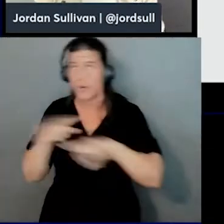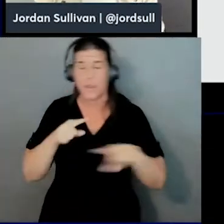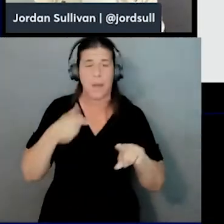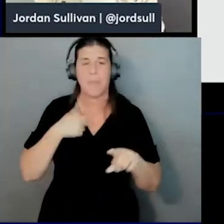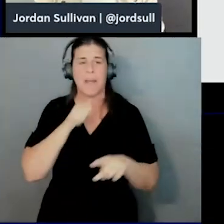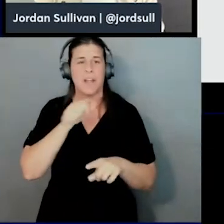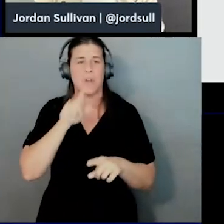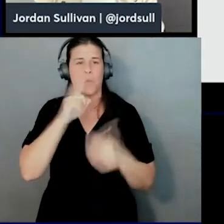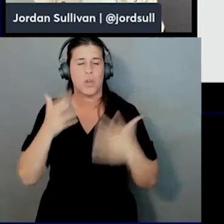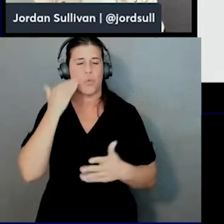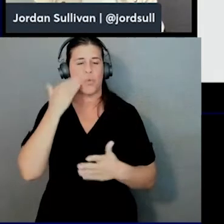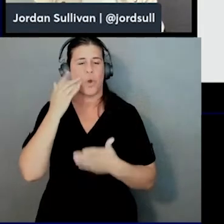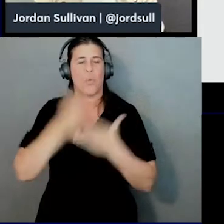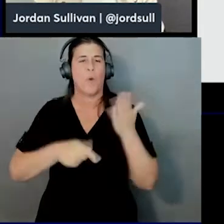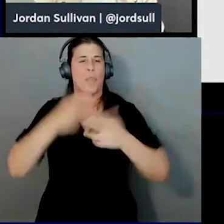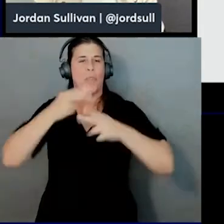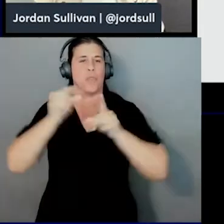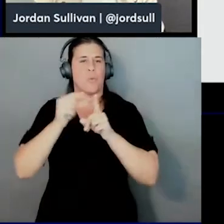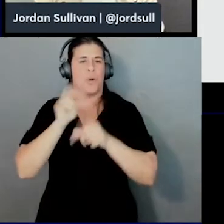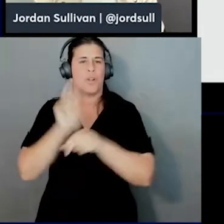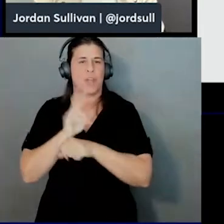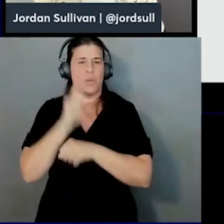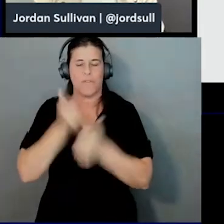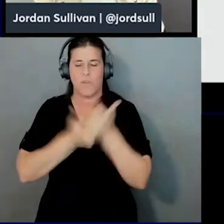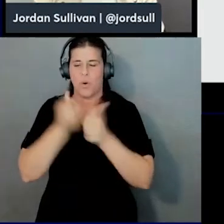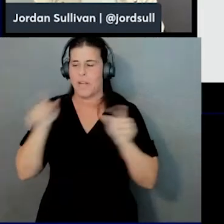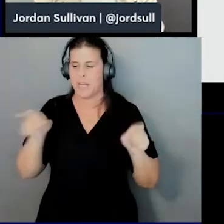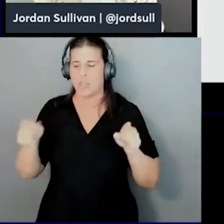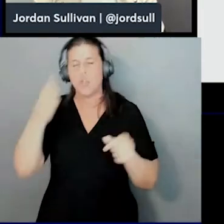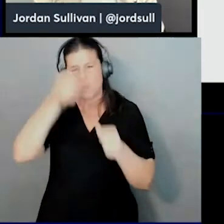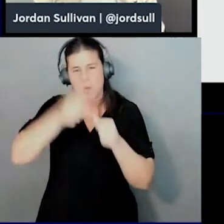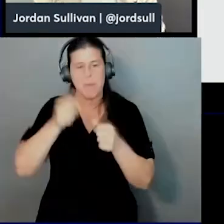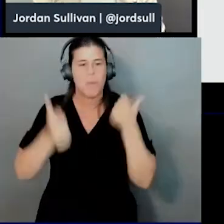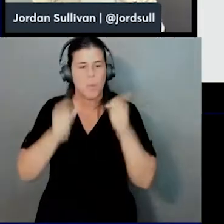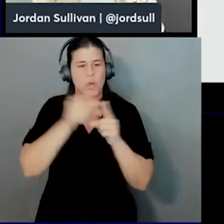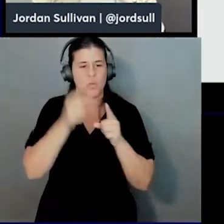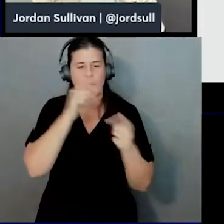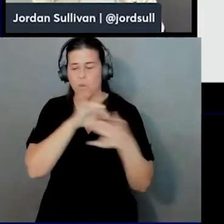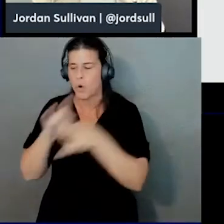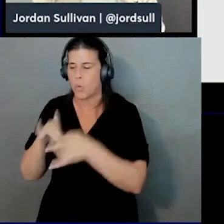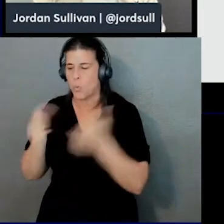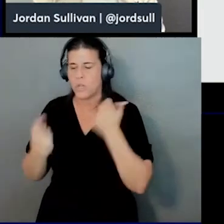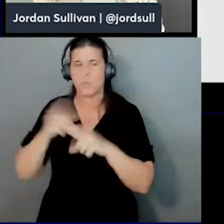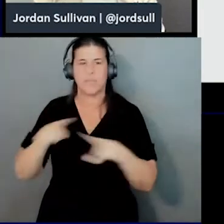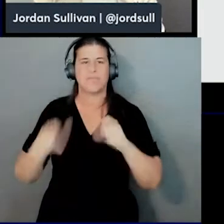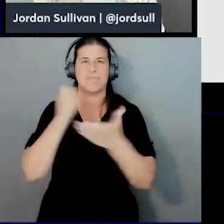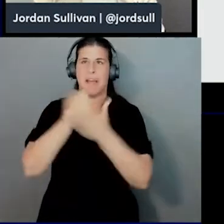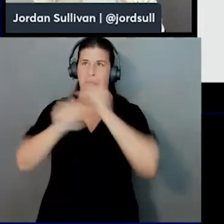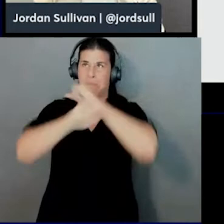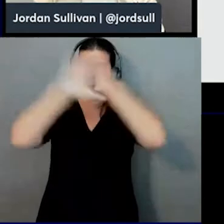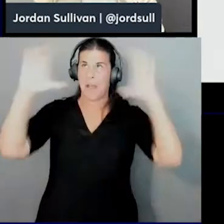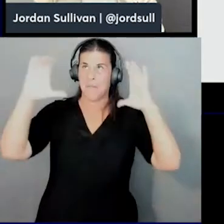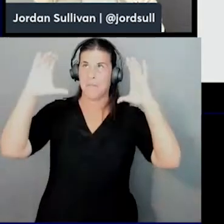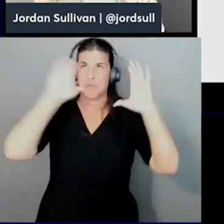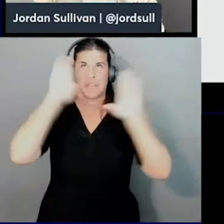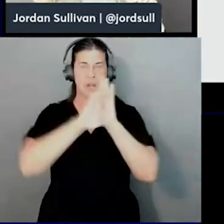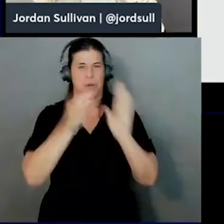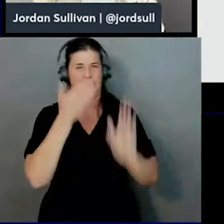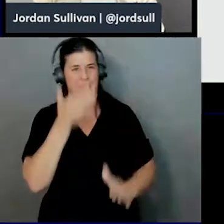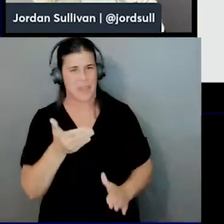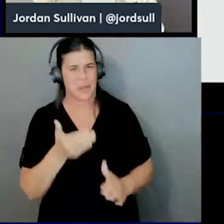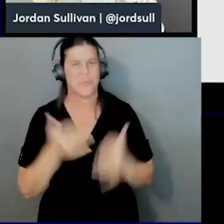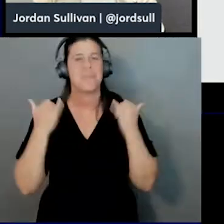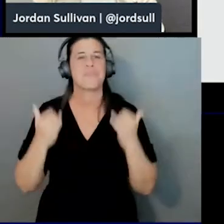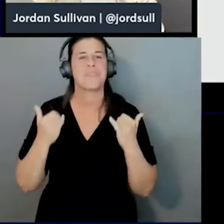is, you remember the notation. Yeah, very helpful diagram. Yeah, awesome. So now let's go